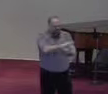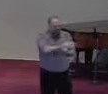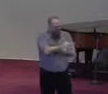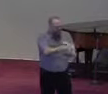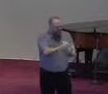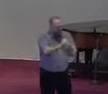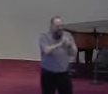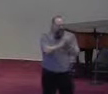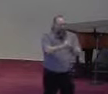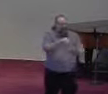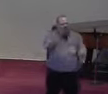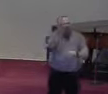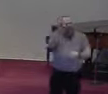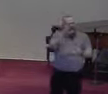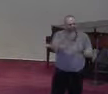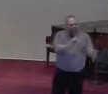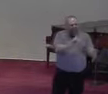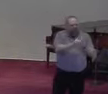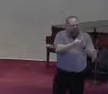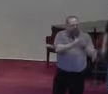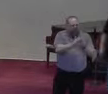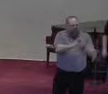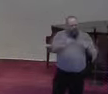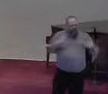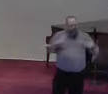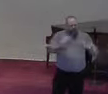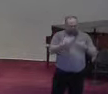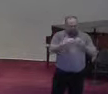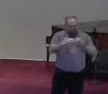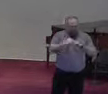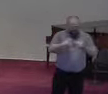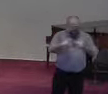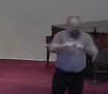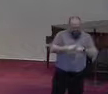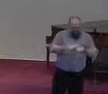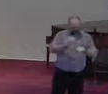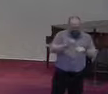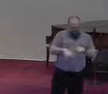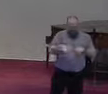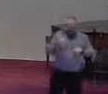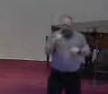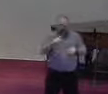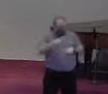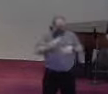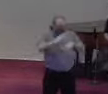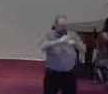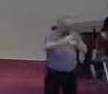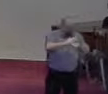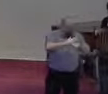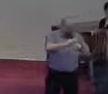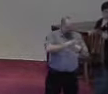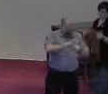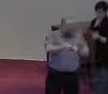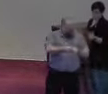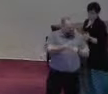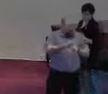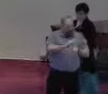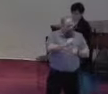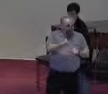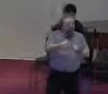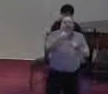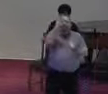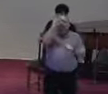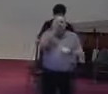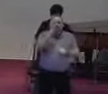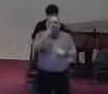the preaching of the Word are somehow in conflict with each other, that one breaks the flow from the other, but rather that God speaks to us